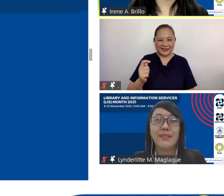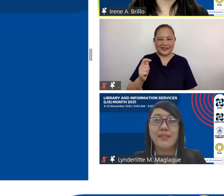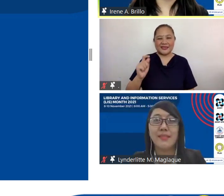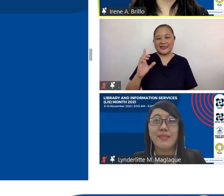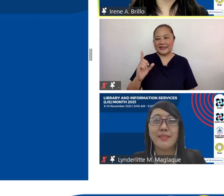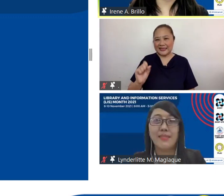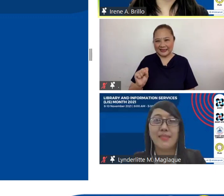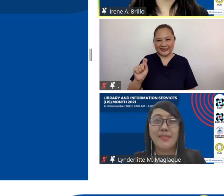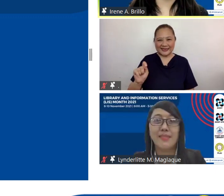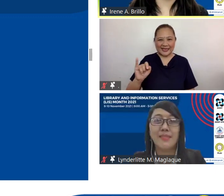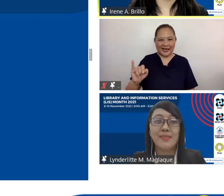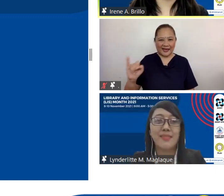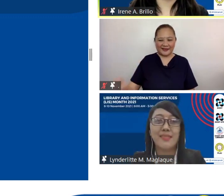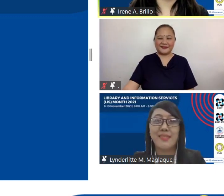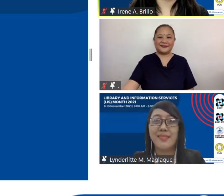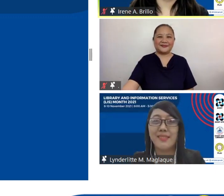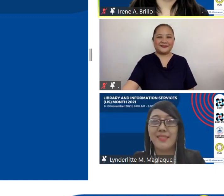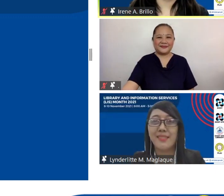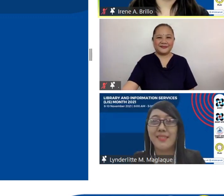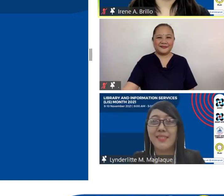DOST-STII. Ma'am Linder?